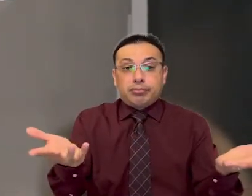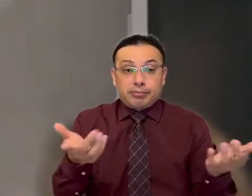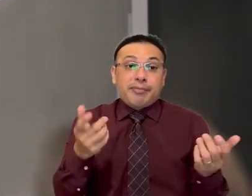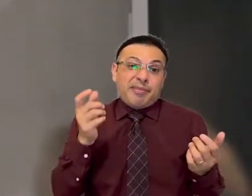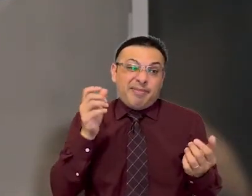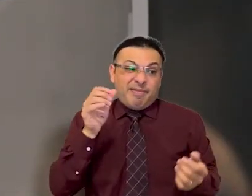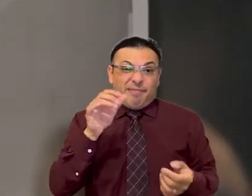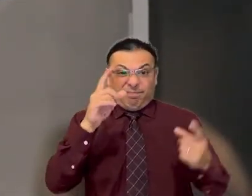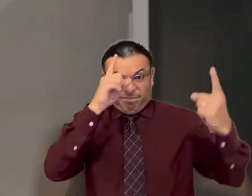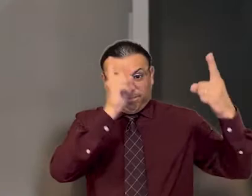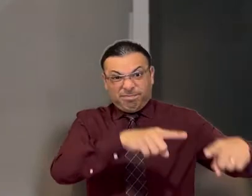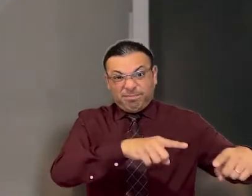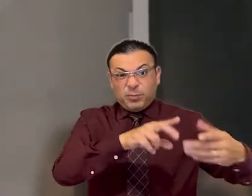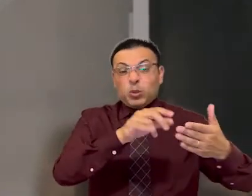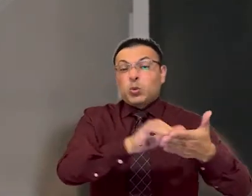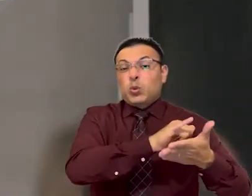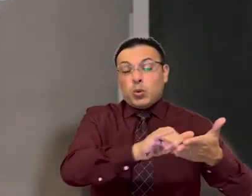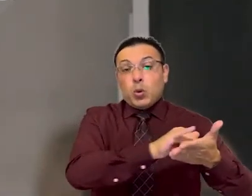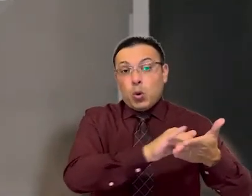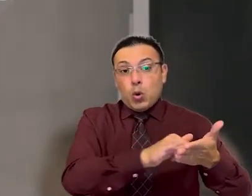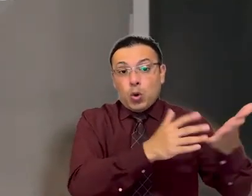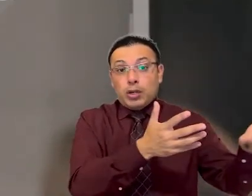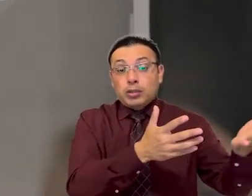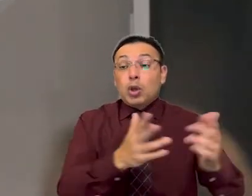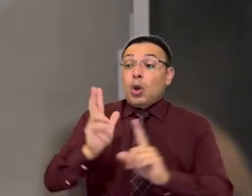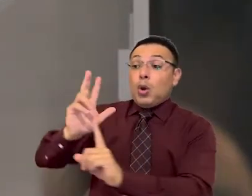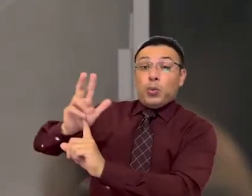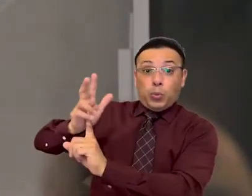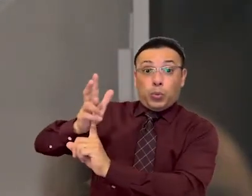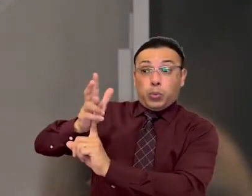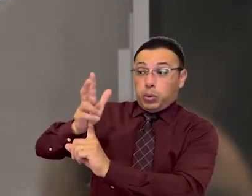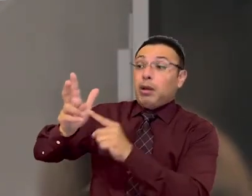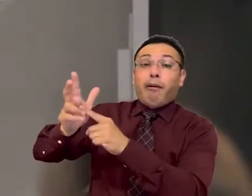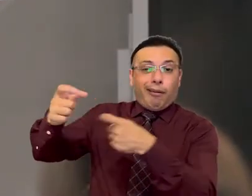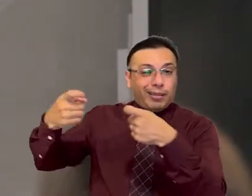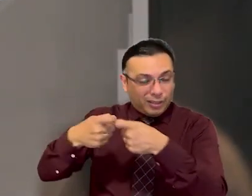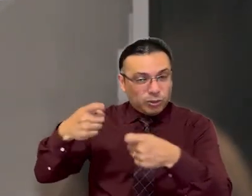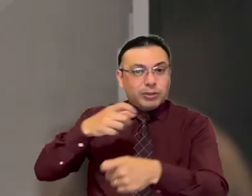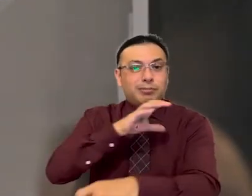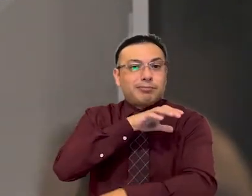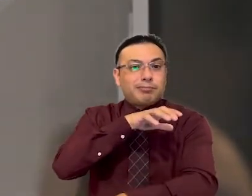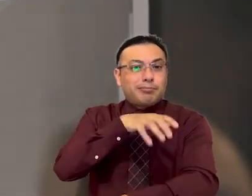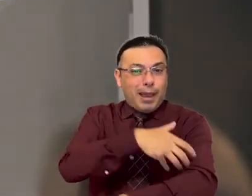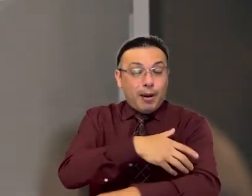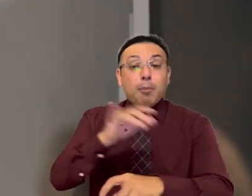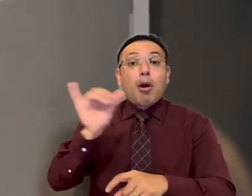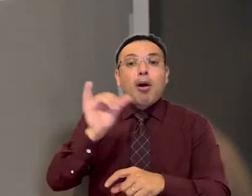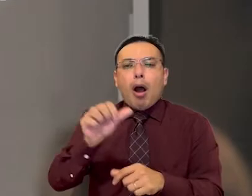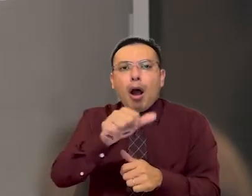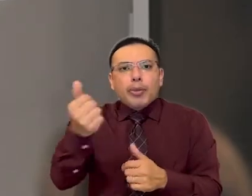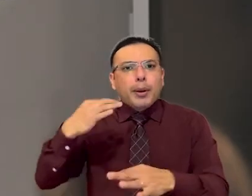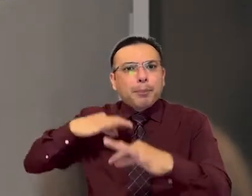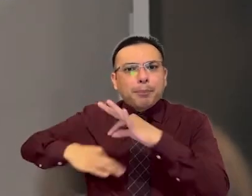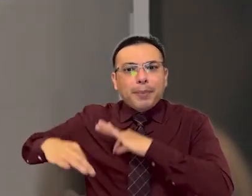can deliver all these co-benefits in a way that are really helpful for society as a whole.